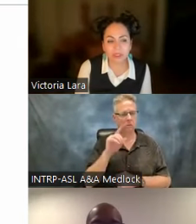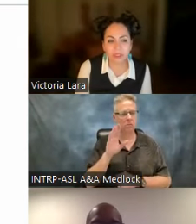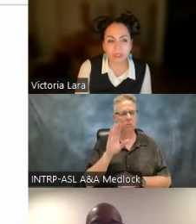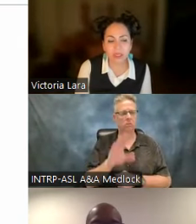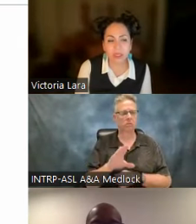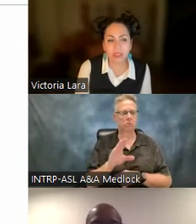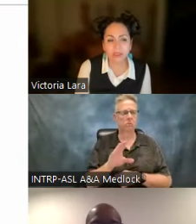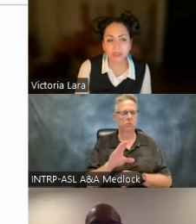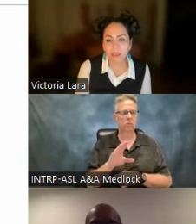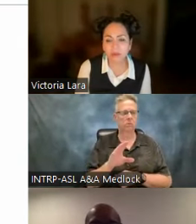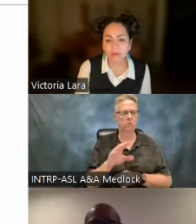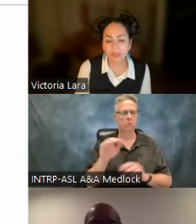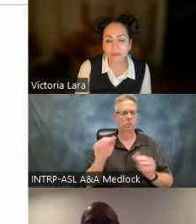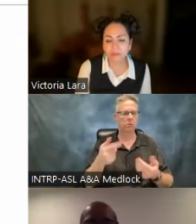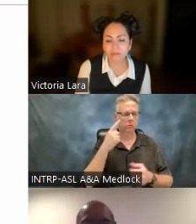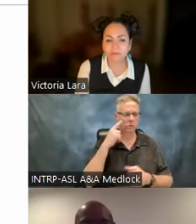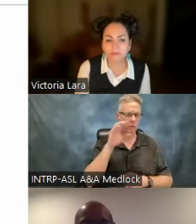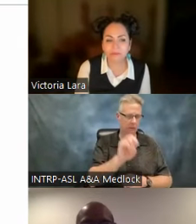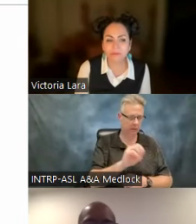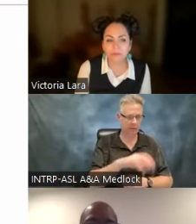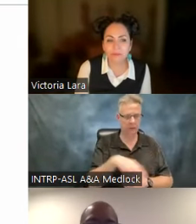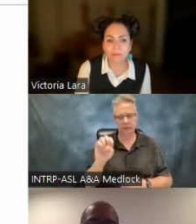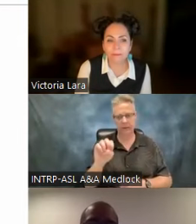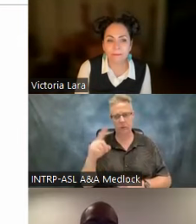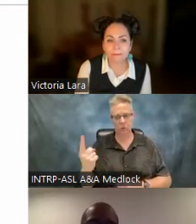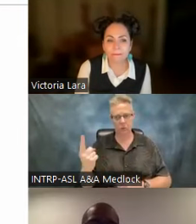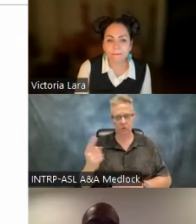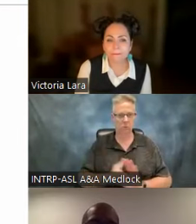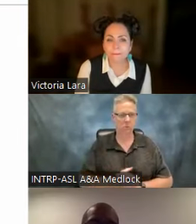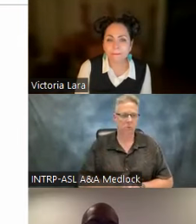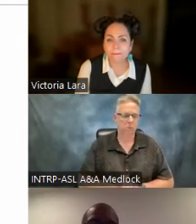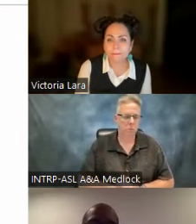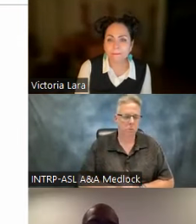and E1?